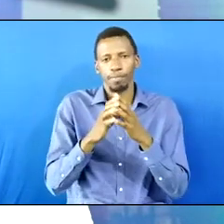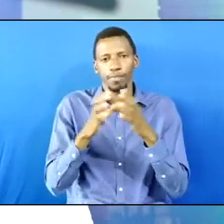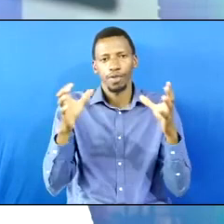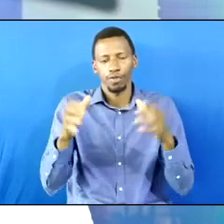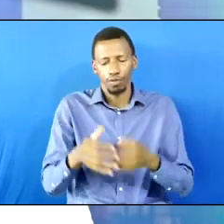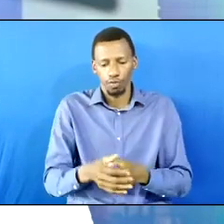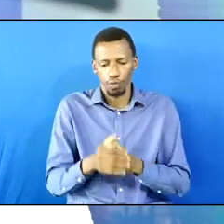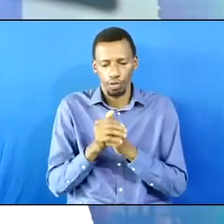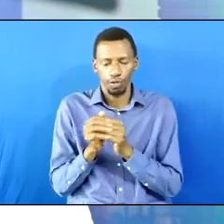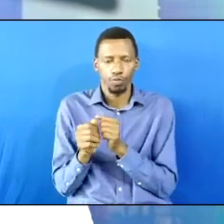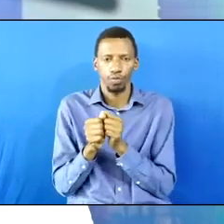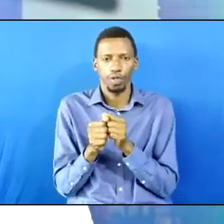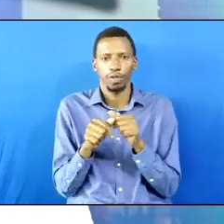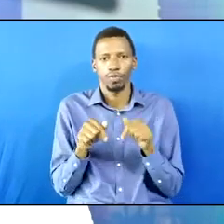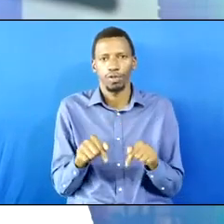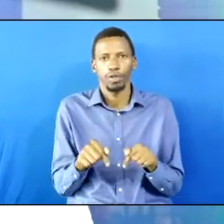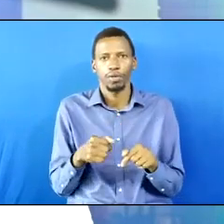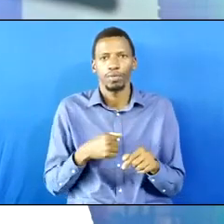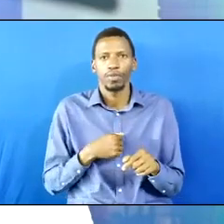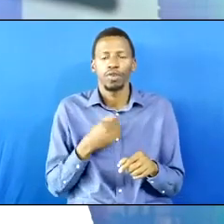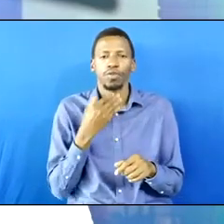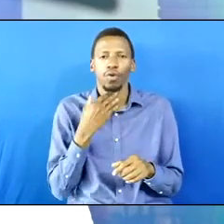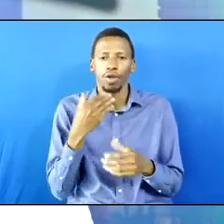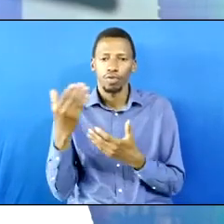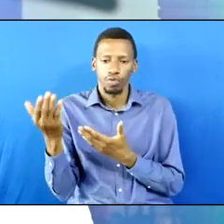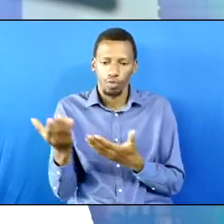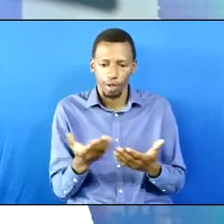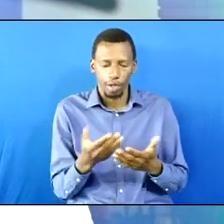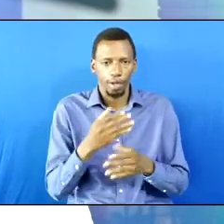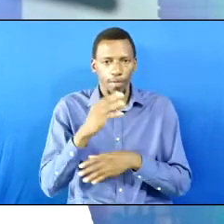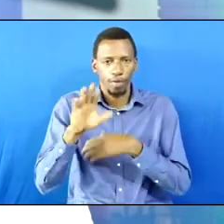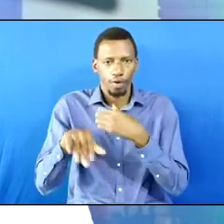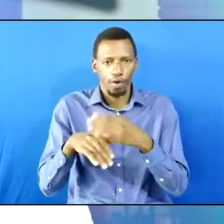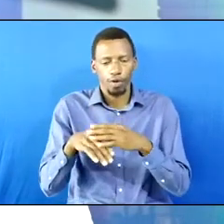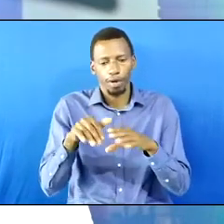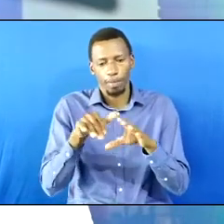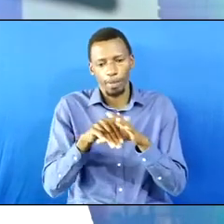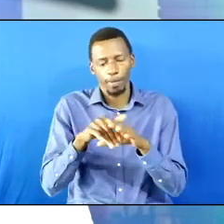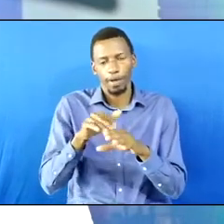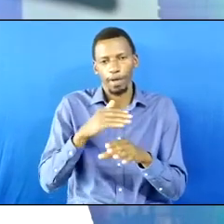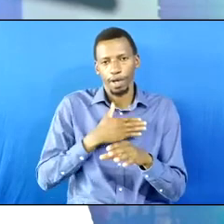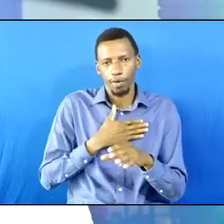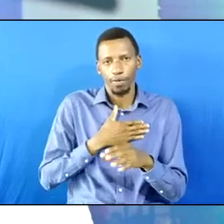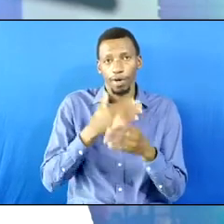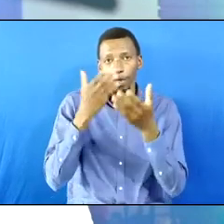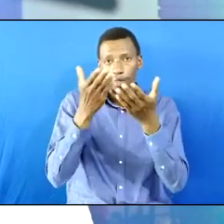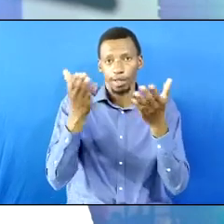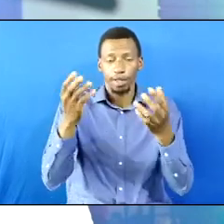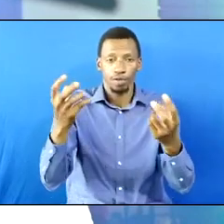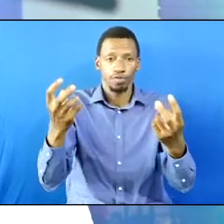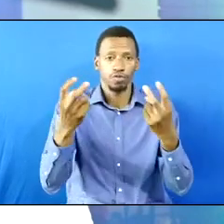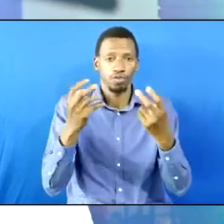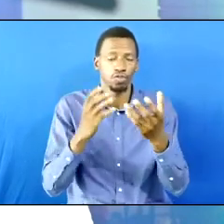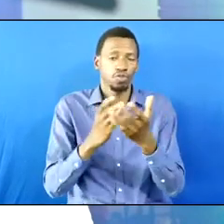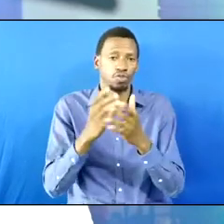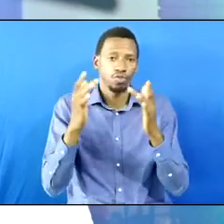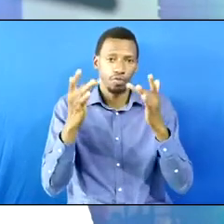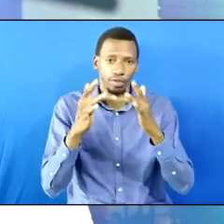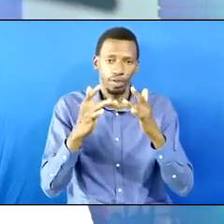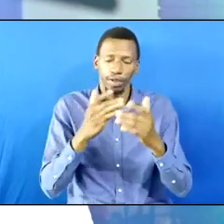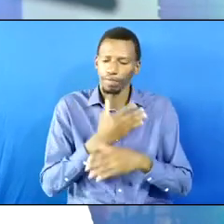welcome all our members who are in the online church, wherever they are, please welcome as we